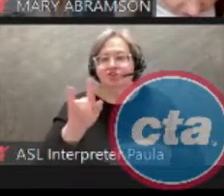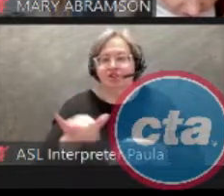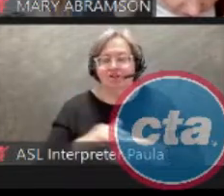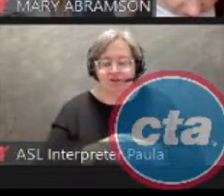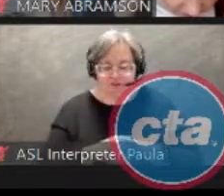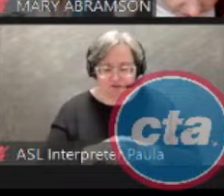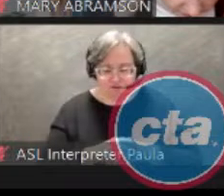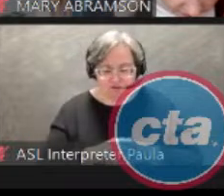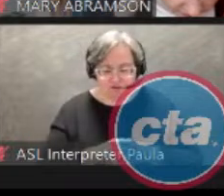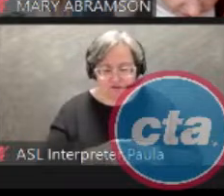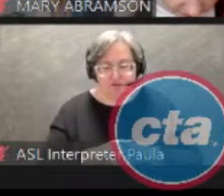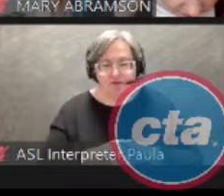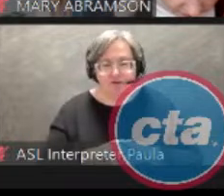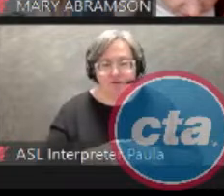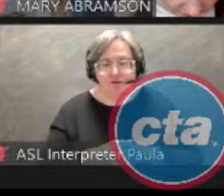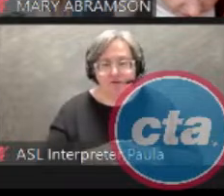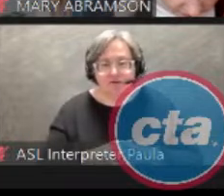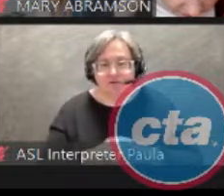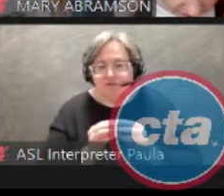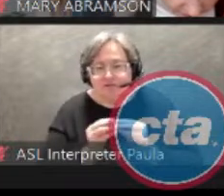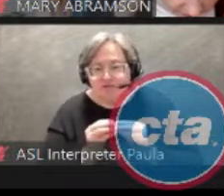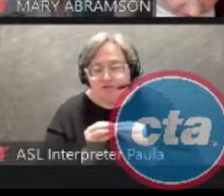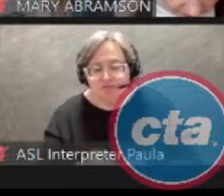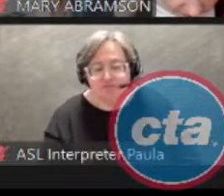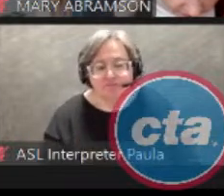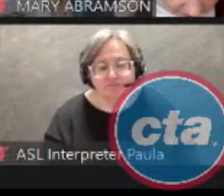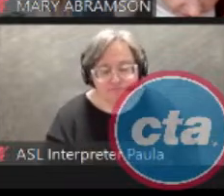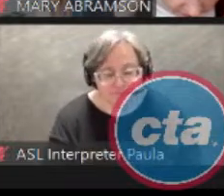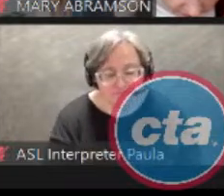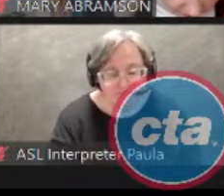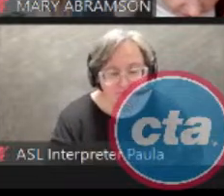So do I like going up there like